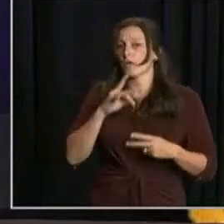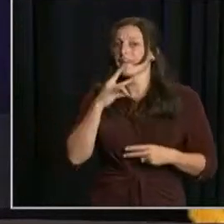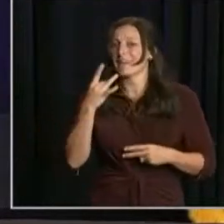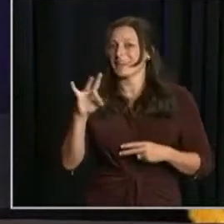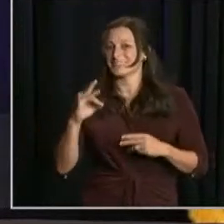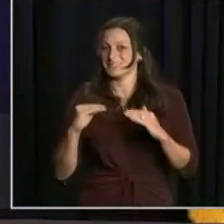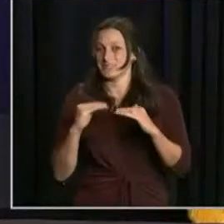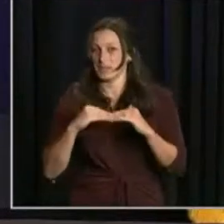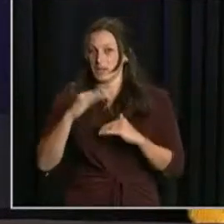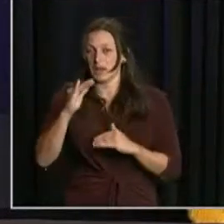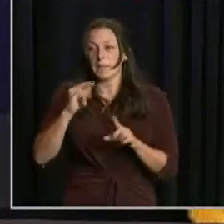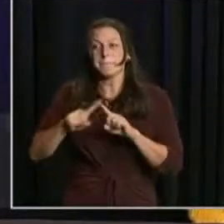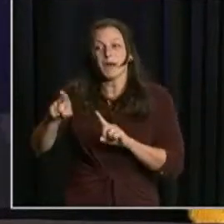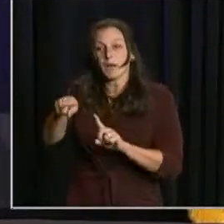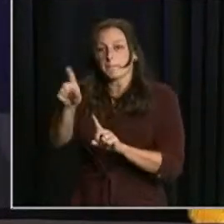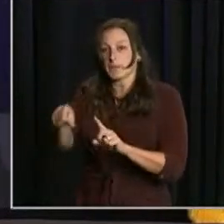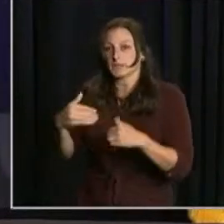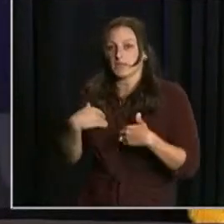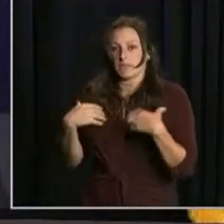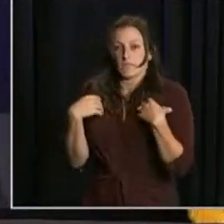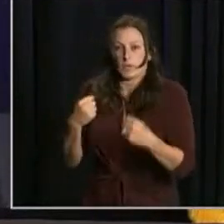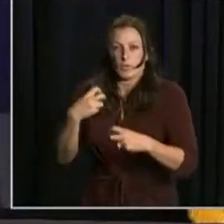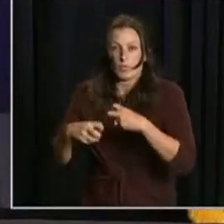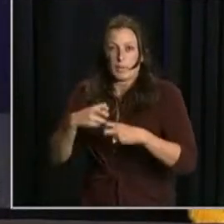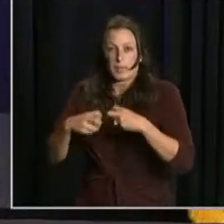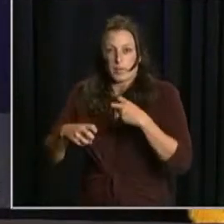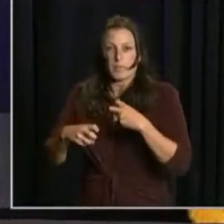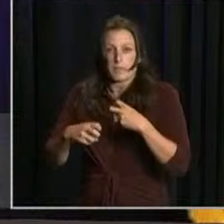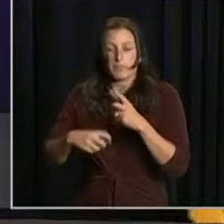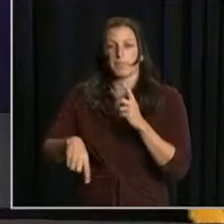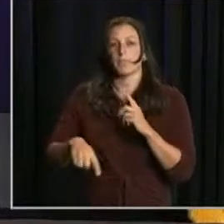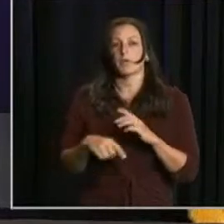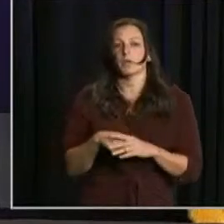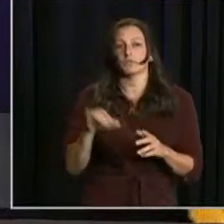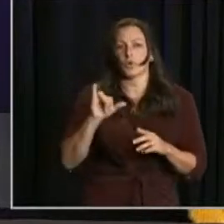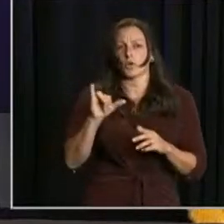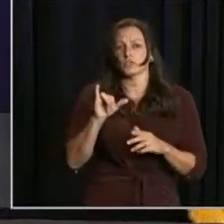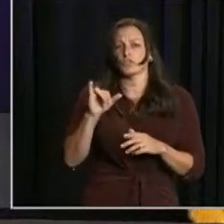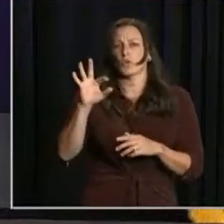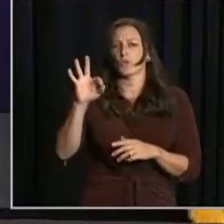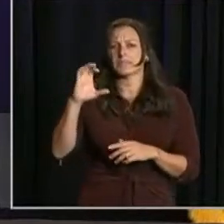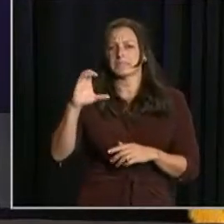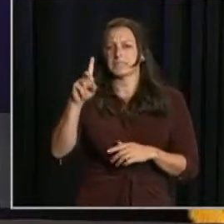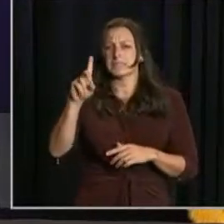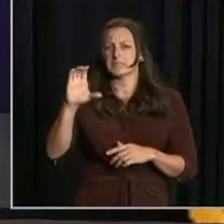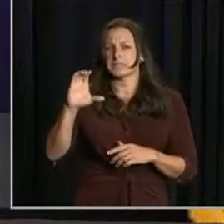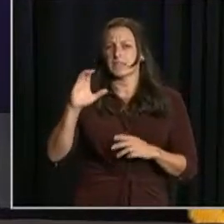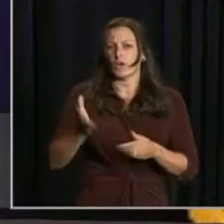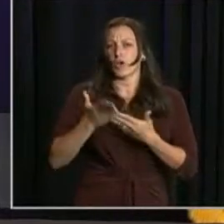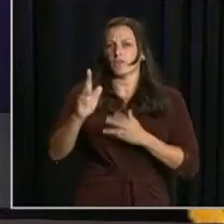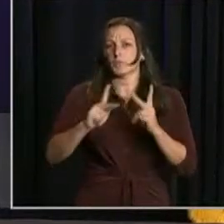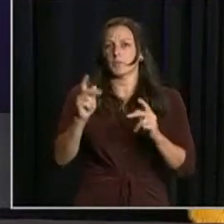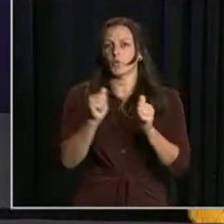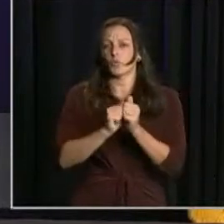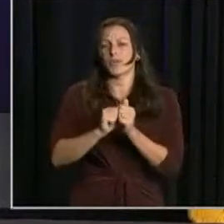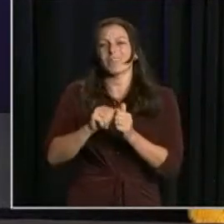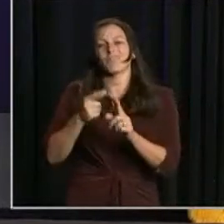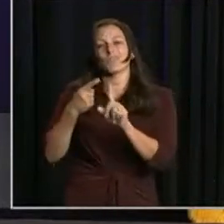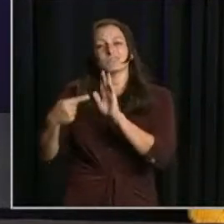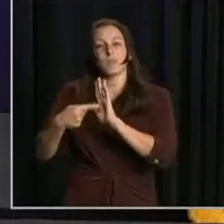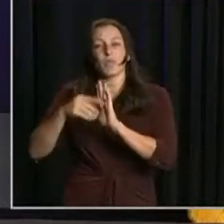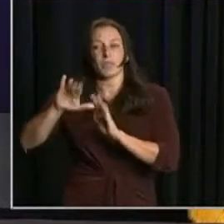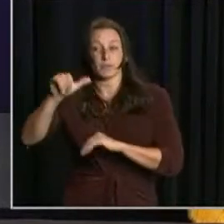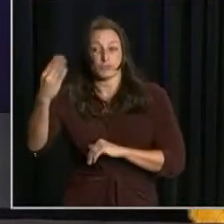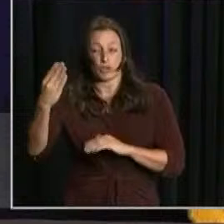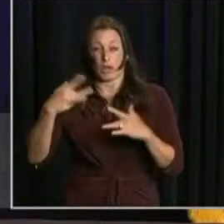on Friday, the CDC also authorized people in high-risk jobs to get it as well. Is that good? Are people in those jobs able